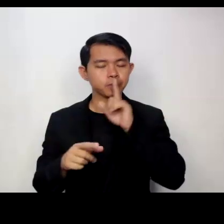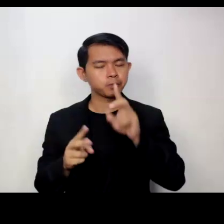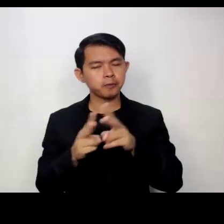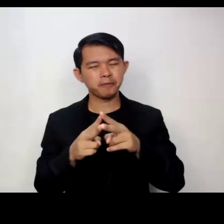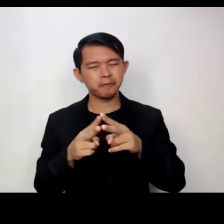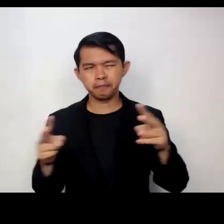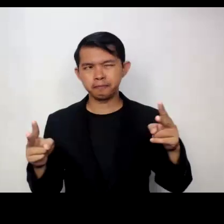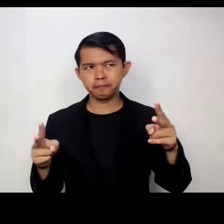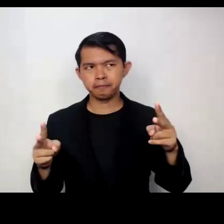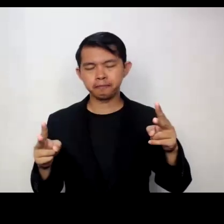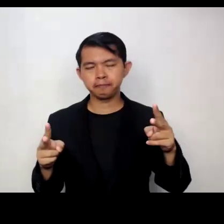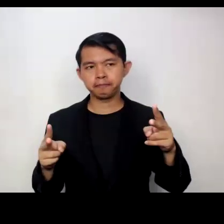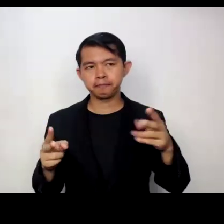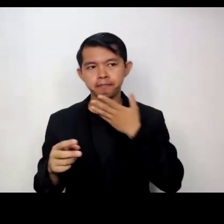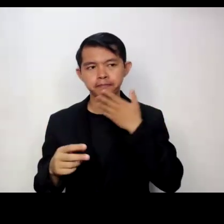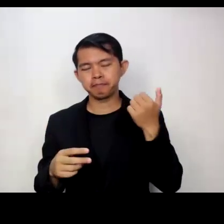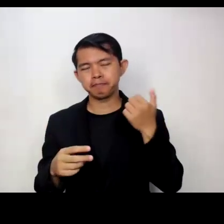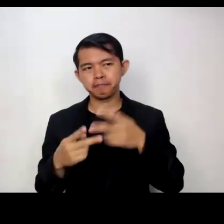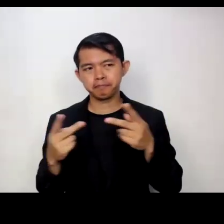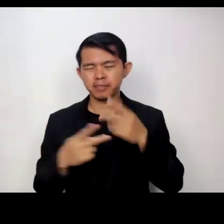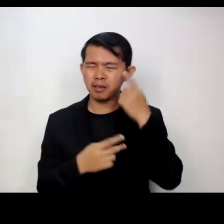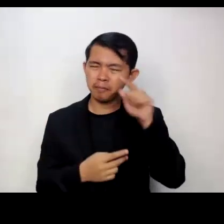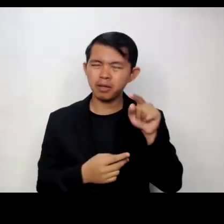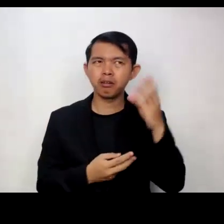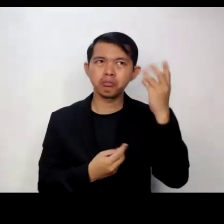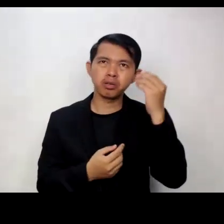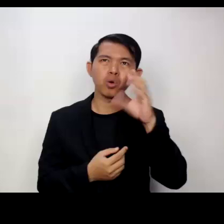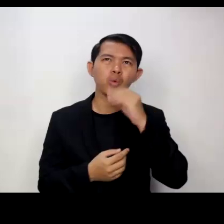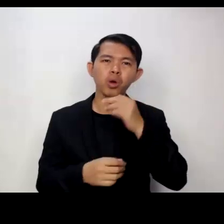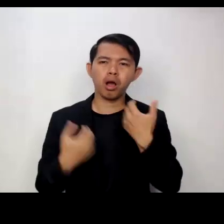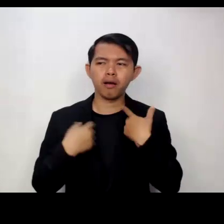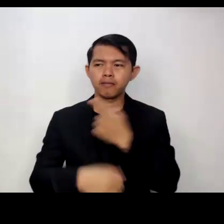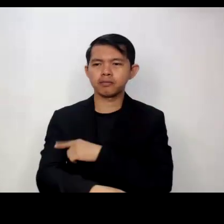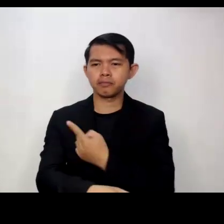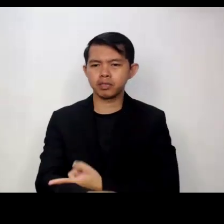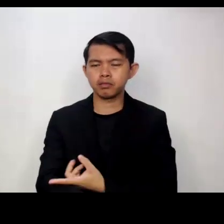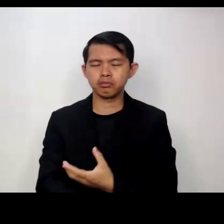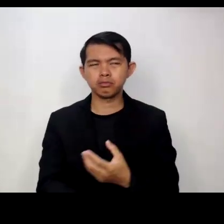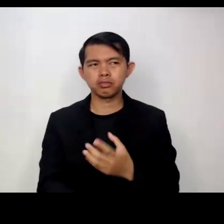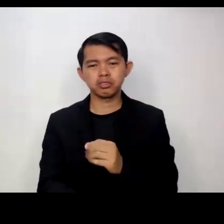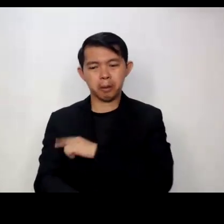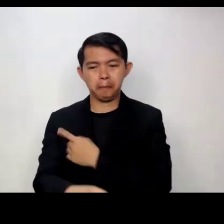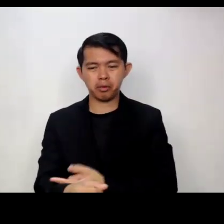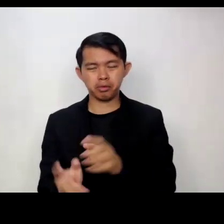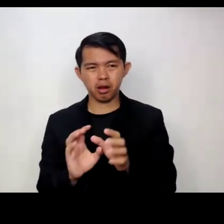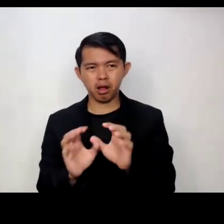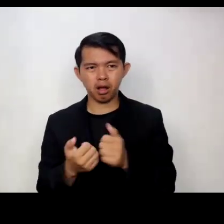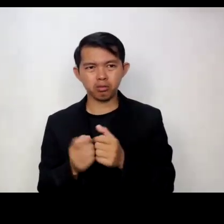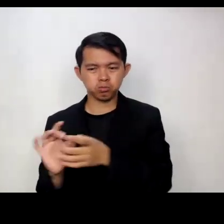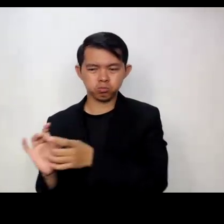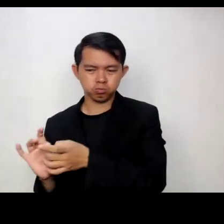parang avenue for figuring out who has power, no? Or and what are the power relations in the context of